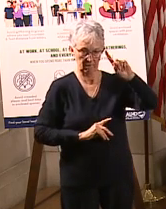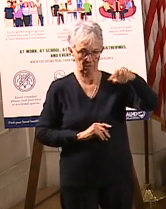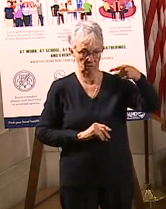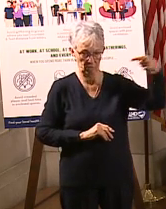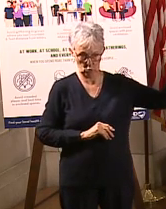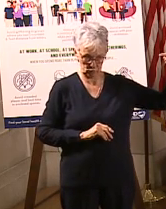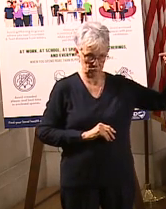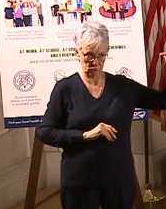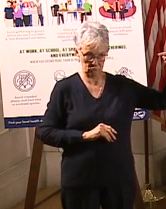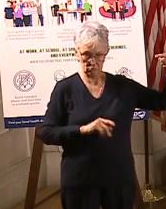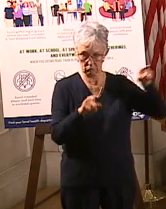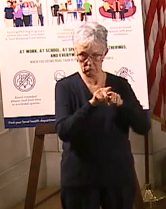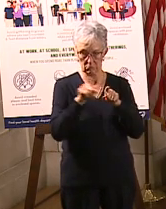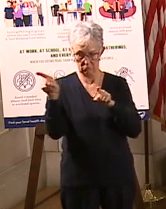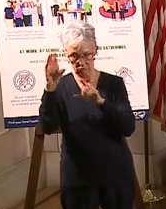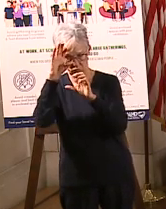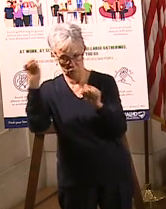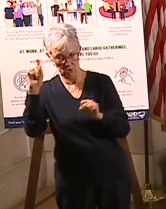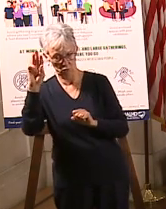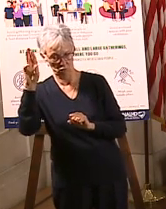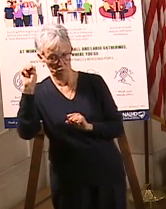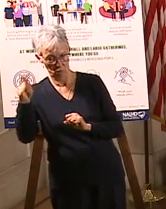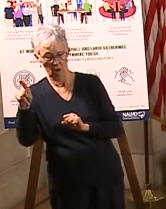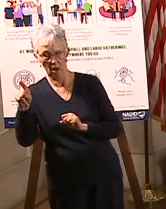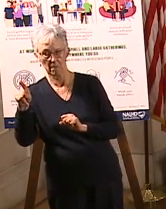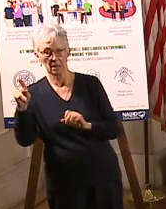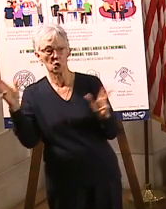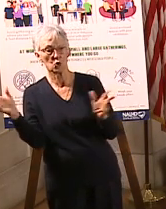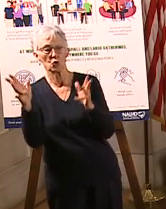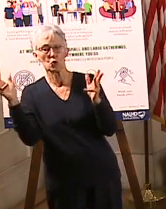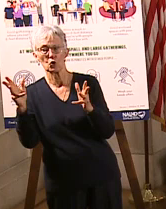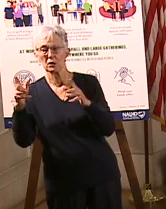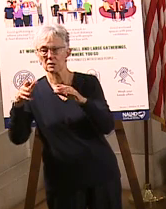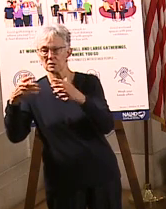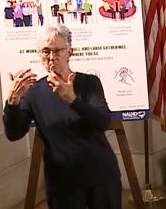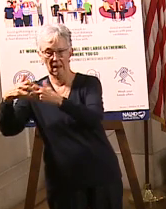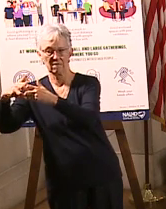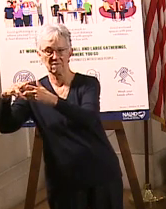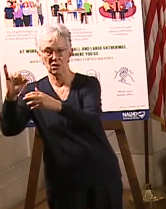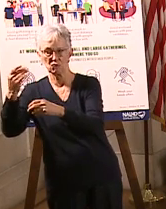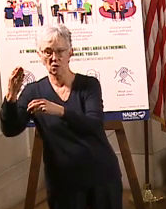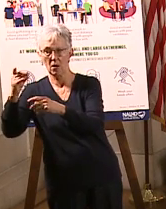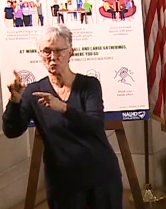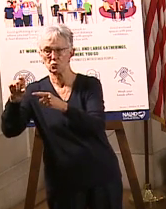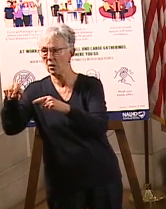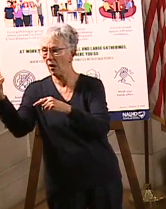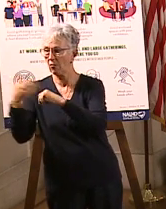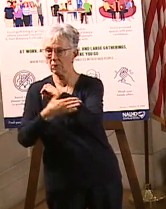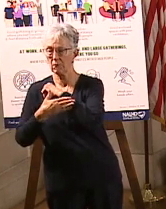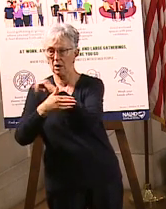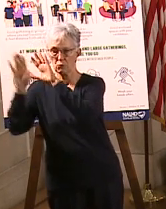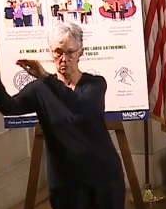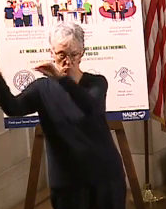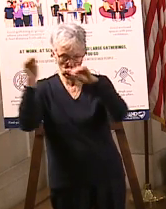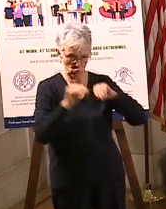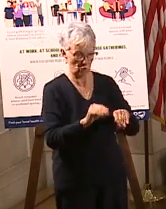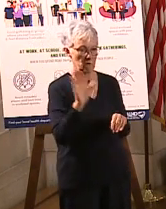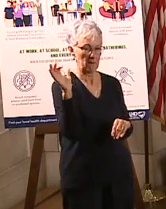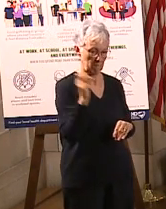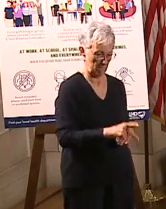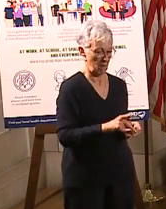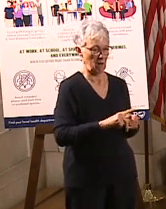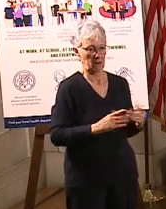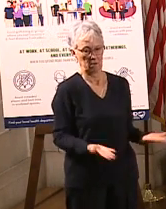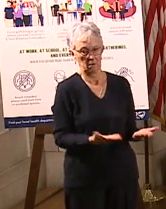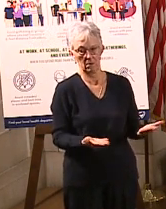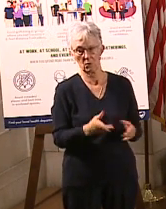to making sure that we're moving manufacturing jobs back to this country. I think that that's all important things to make sure we continue to invest here in this country,